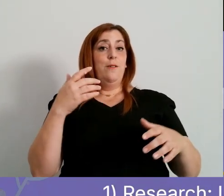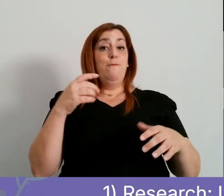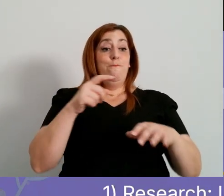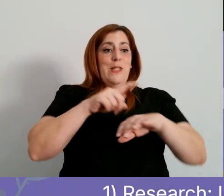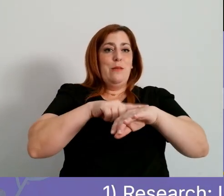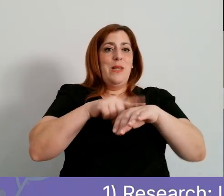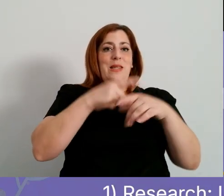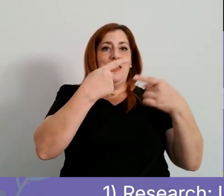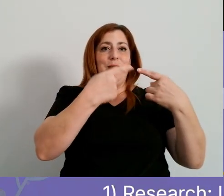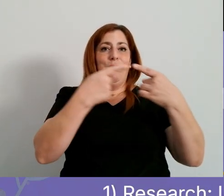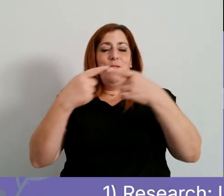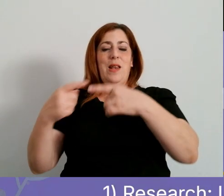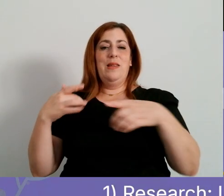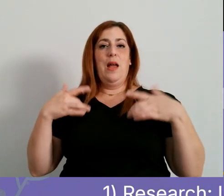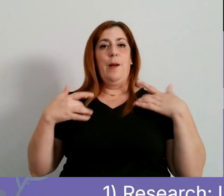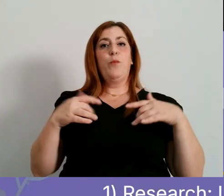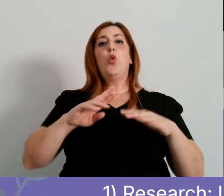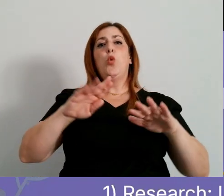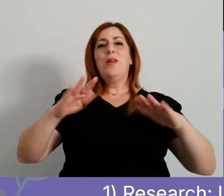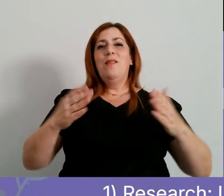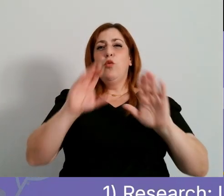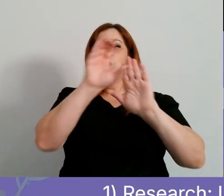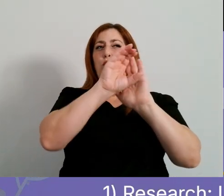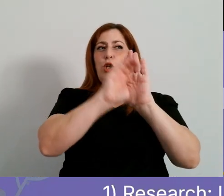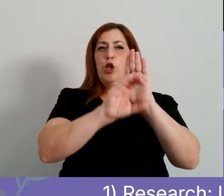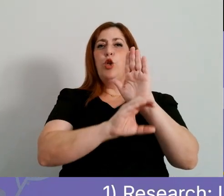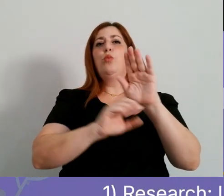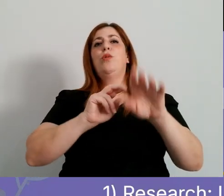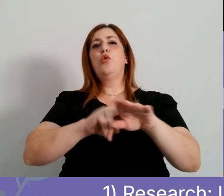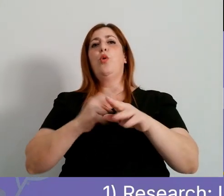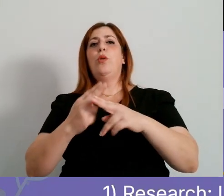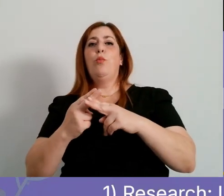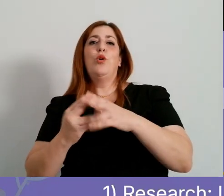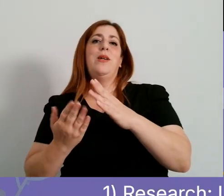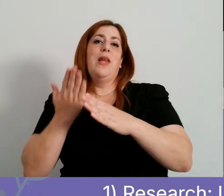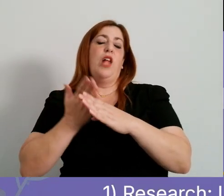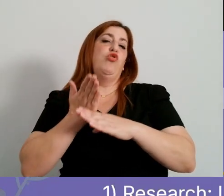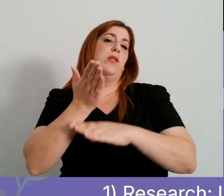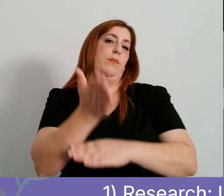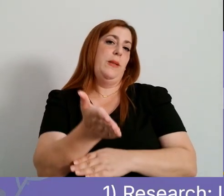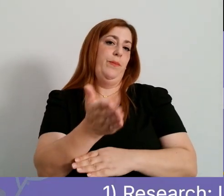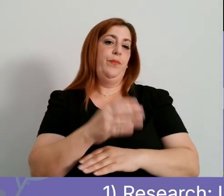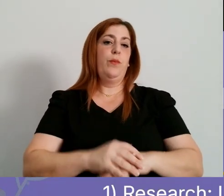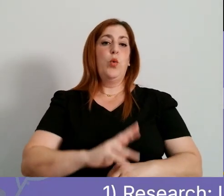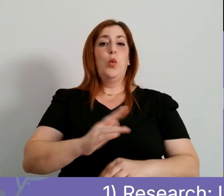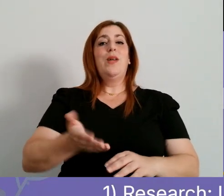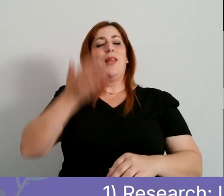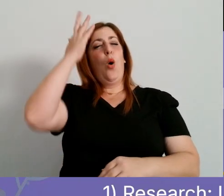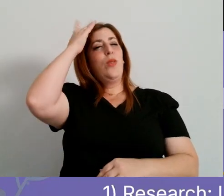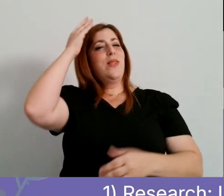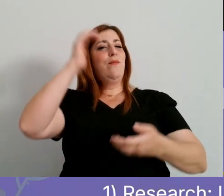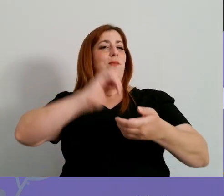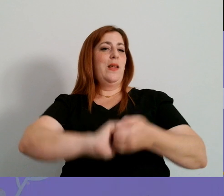could the curriculum itself be made more accessible and neuro-affirming.